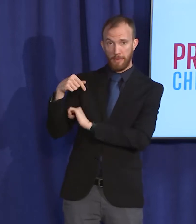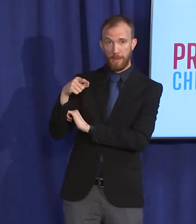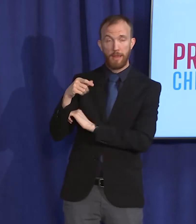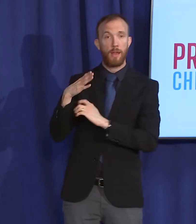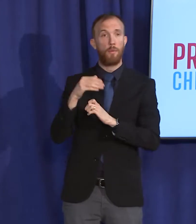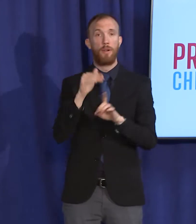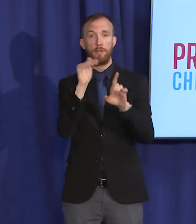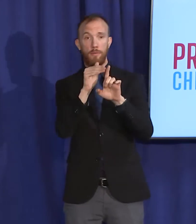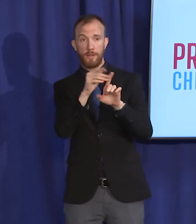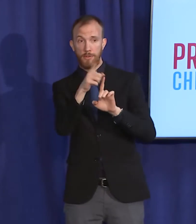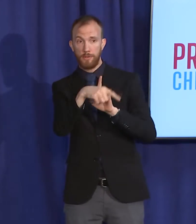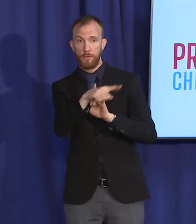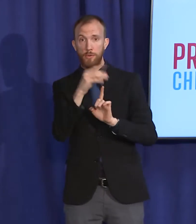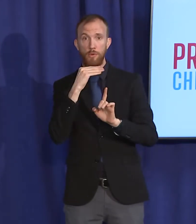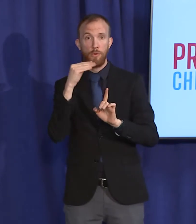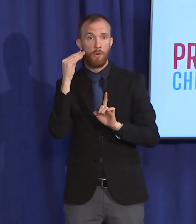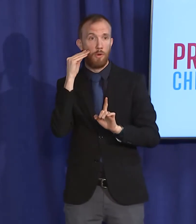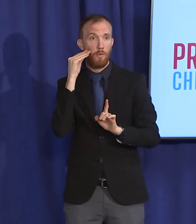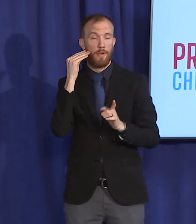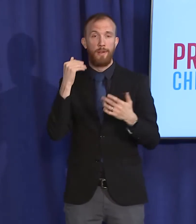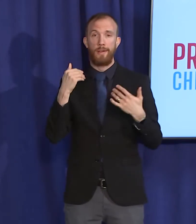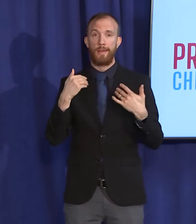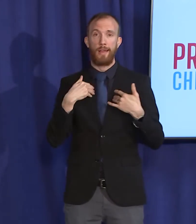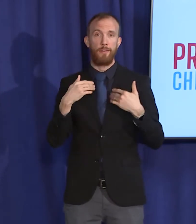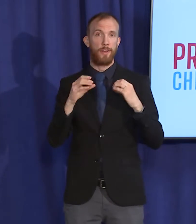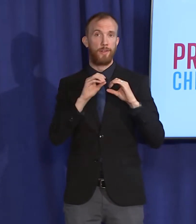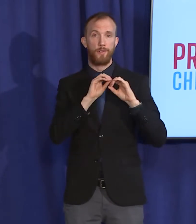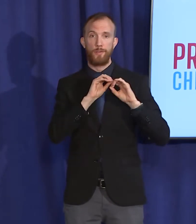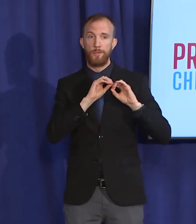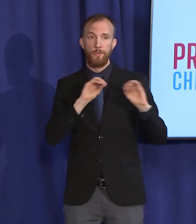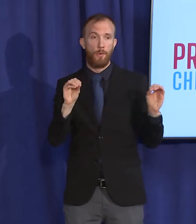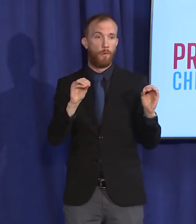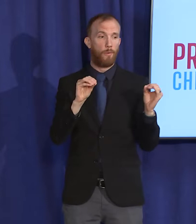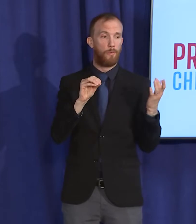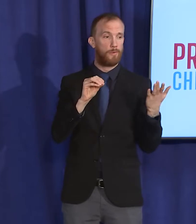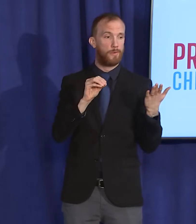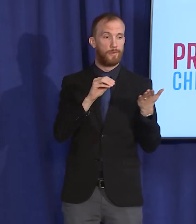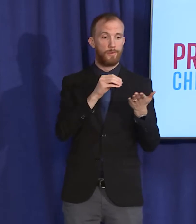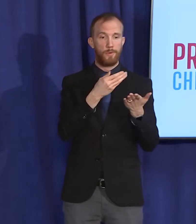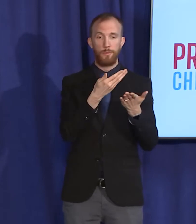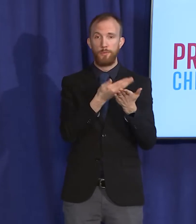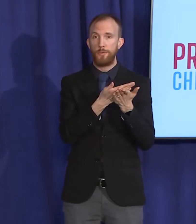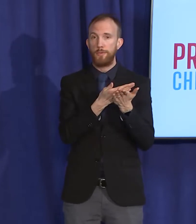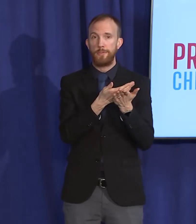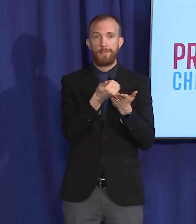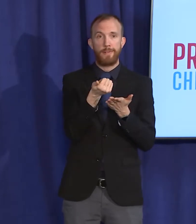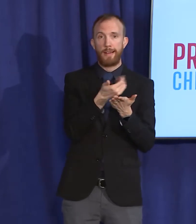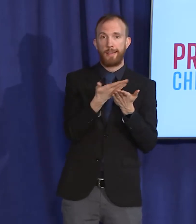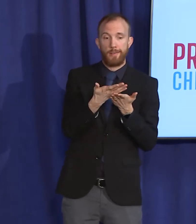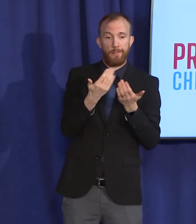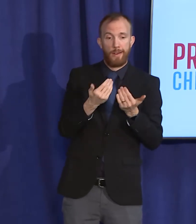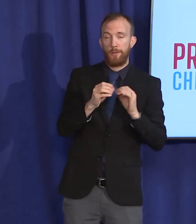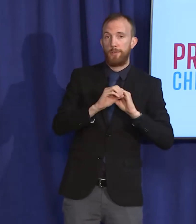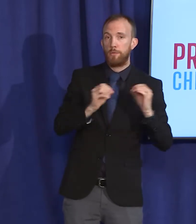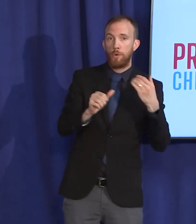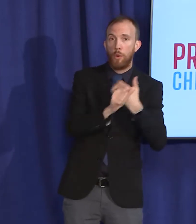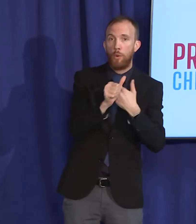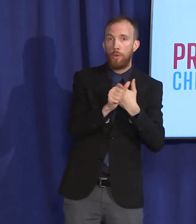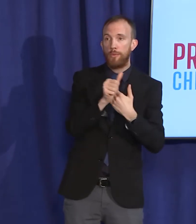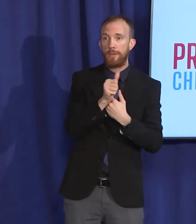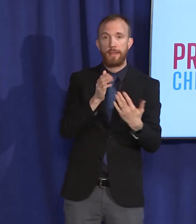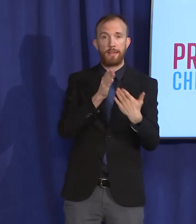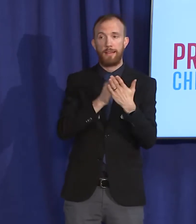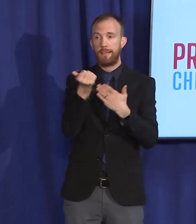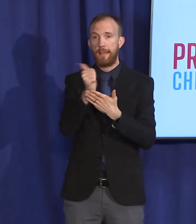comfort, we have no actionable intelligence regarding a specific threat against our Asian or Pacific Islander communities here in